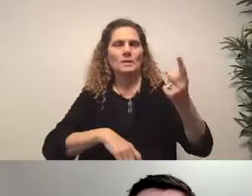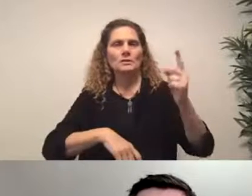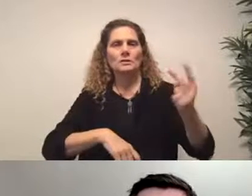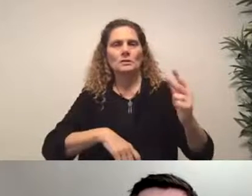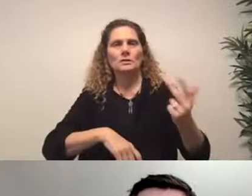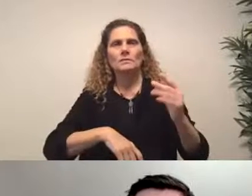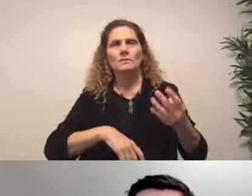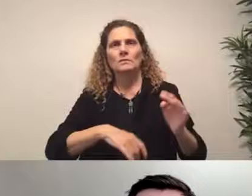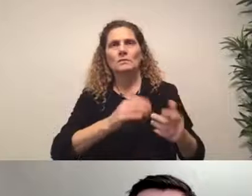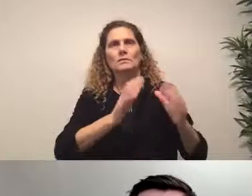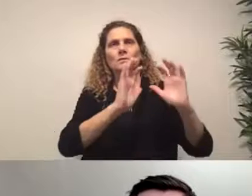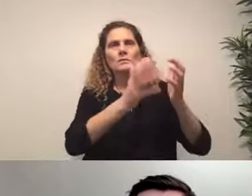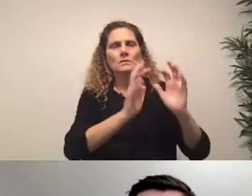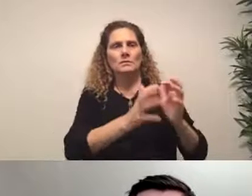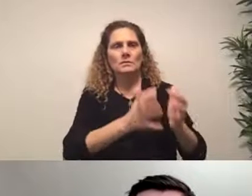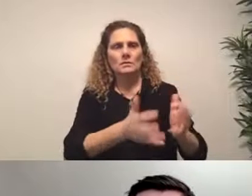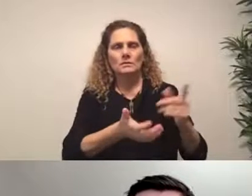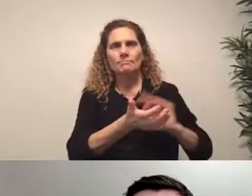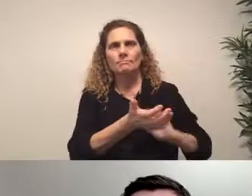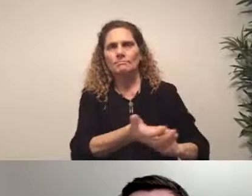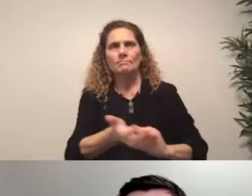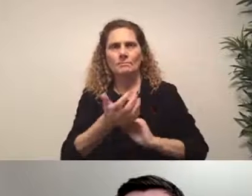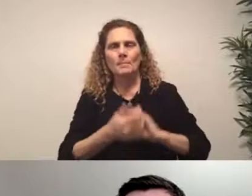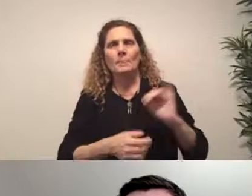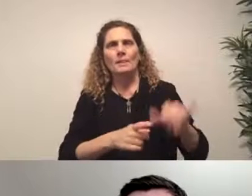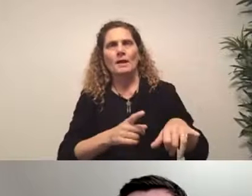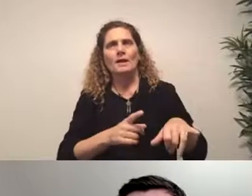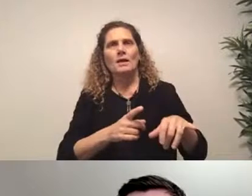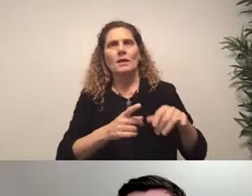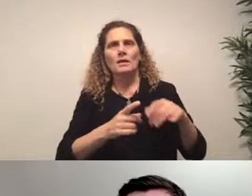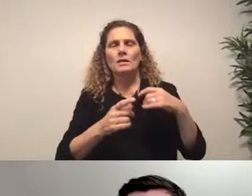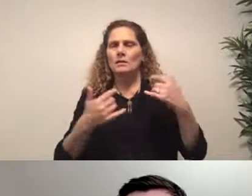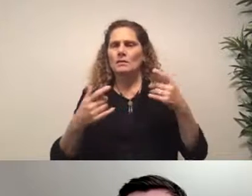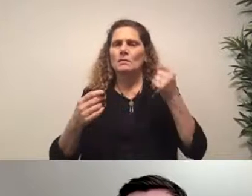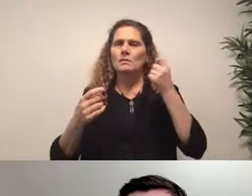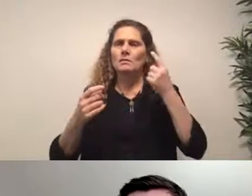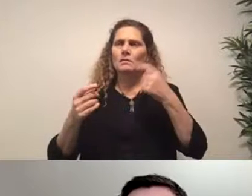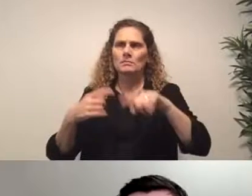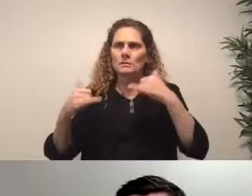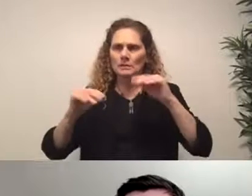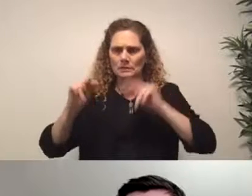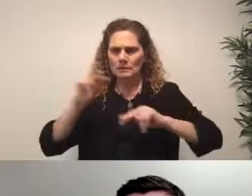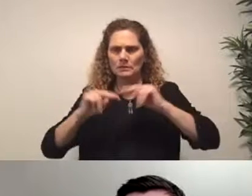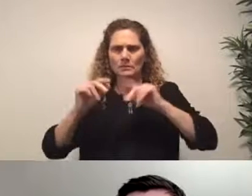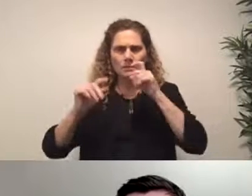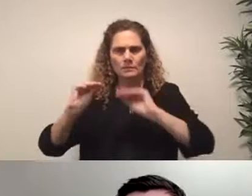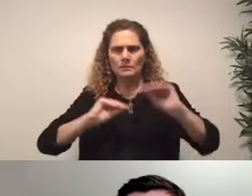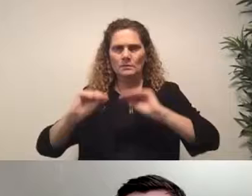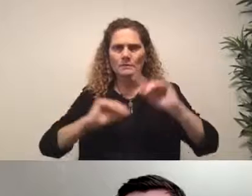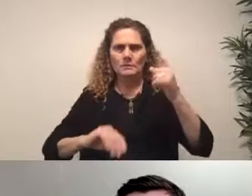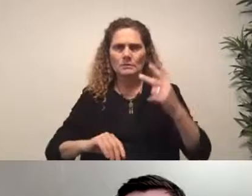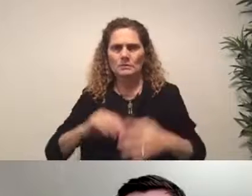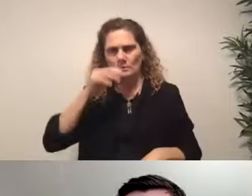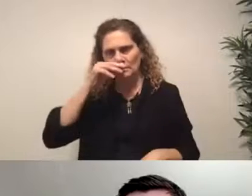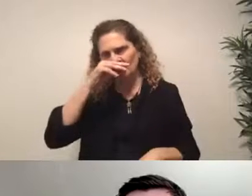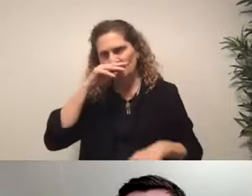in the next 1 to 2 weeks. And I'll just add in, this is all being done in real time. This is something that's happening at the federal,